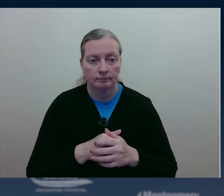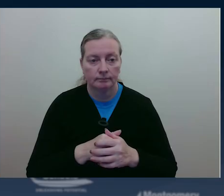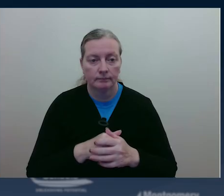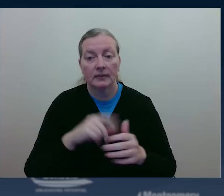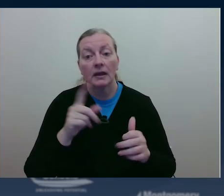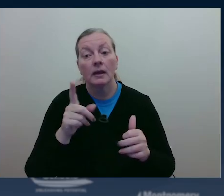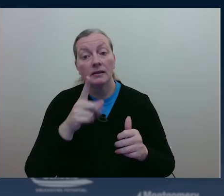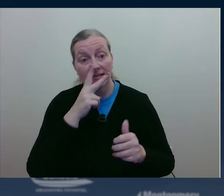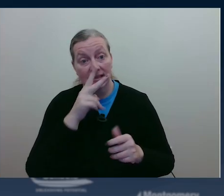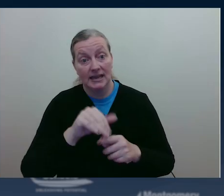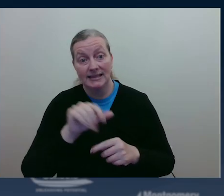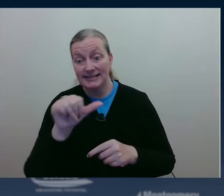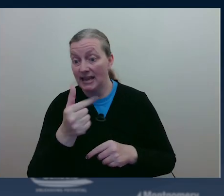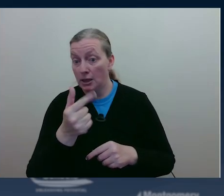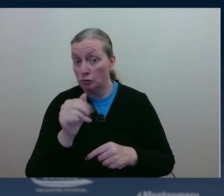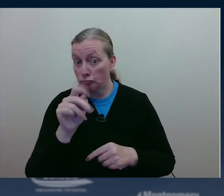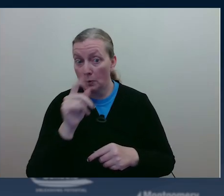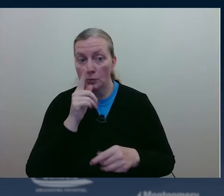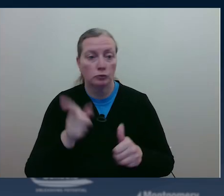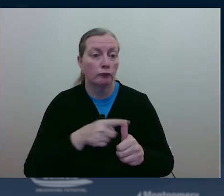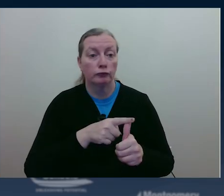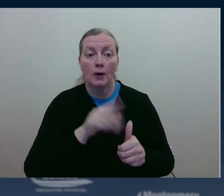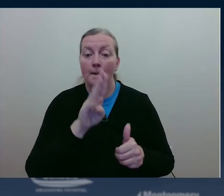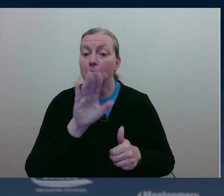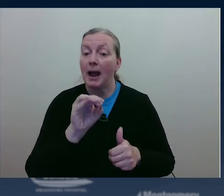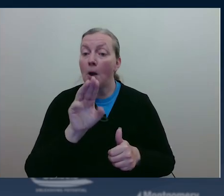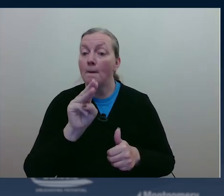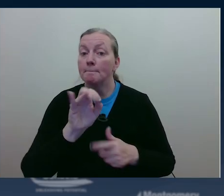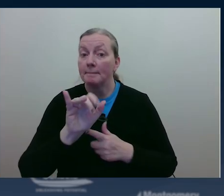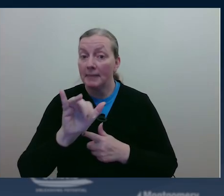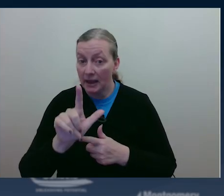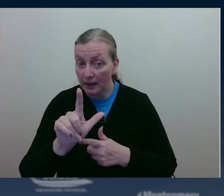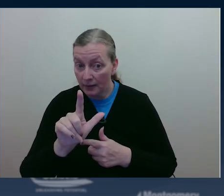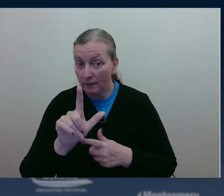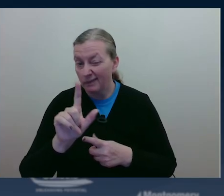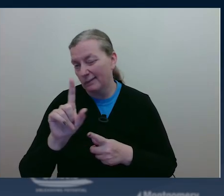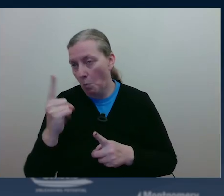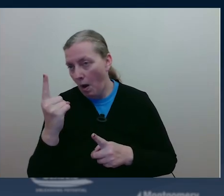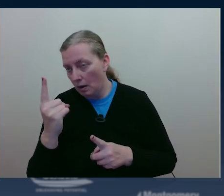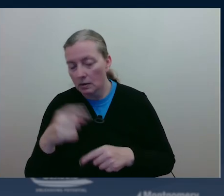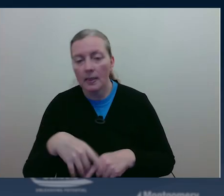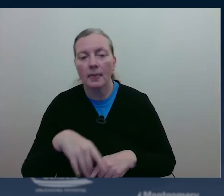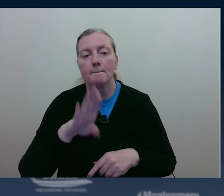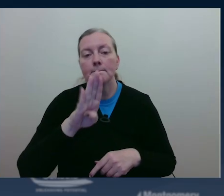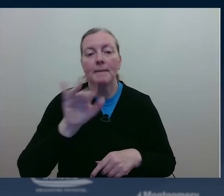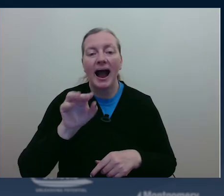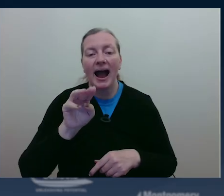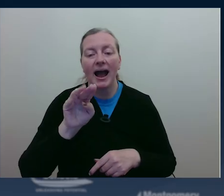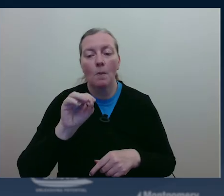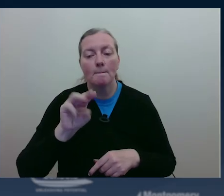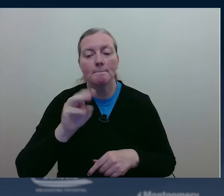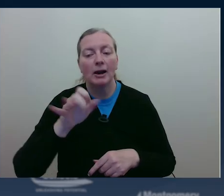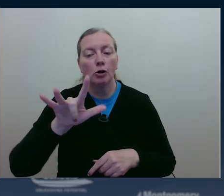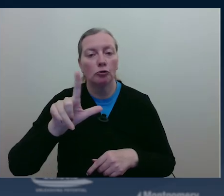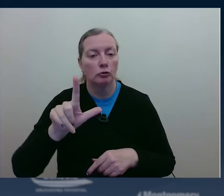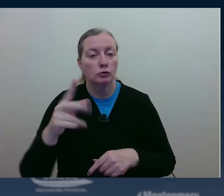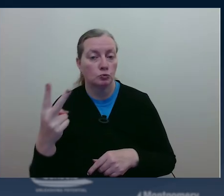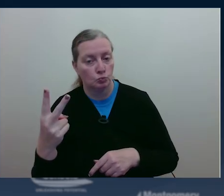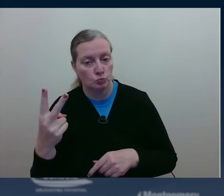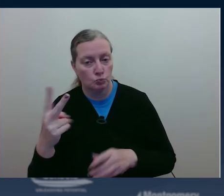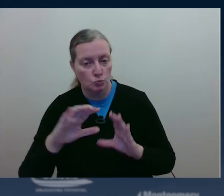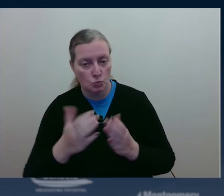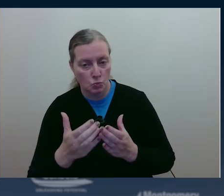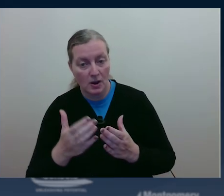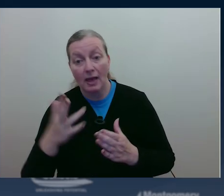1, grade 11, Biomedical 2, and in grade 12, the students will have options. So they